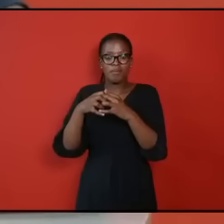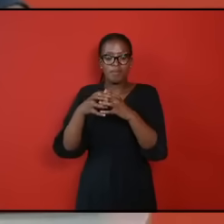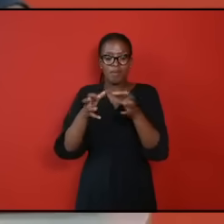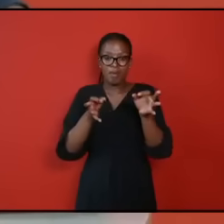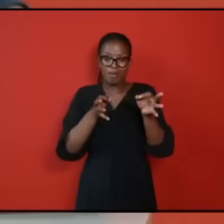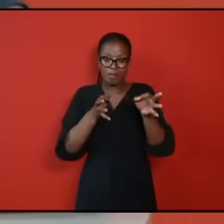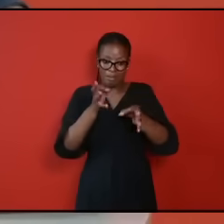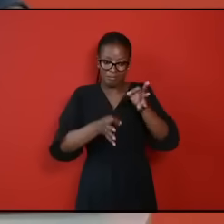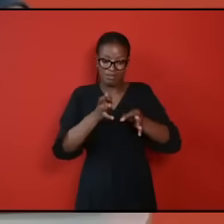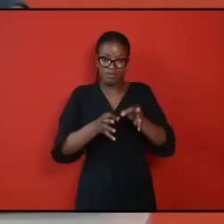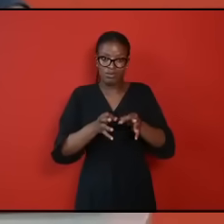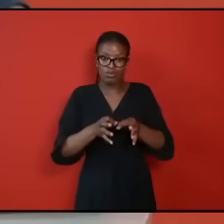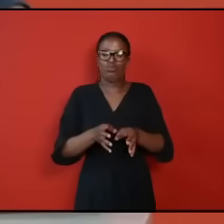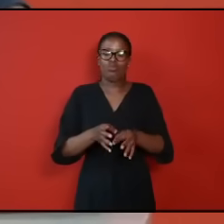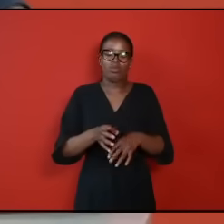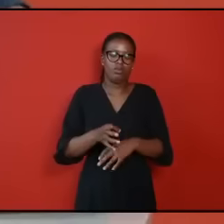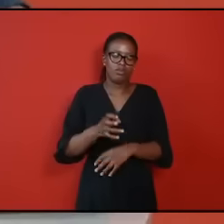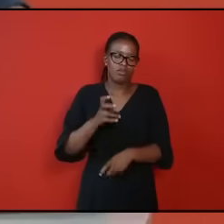shame.